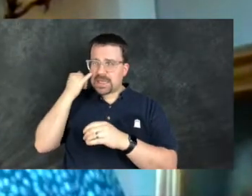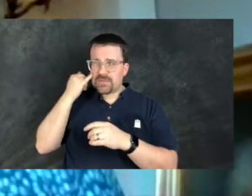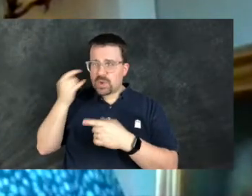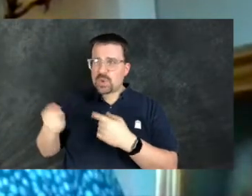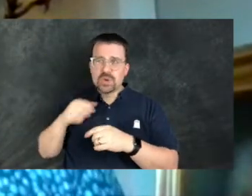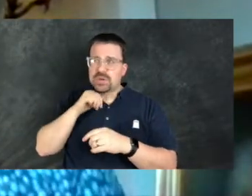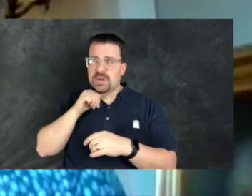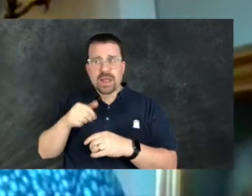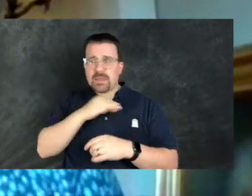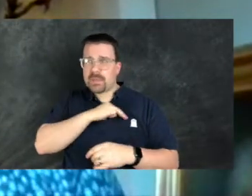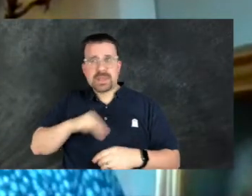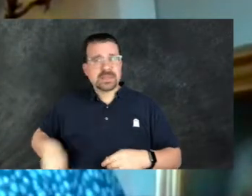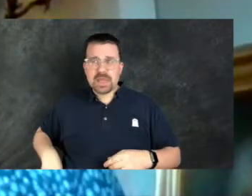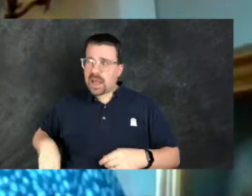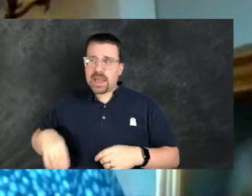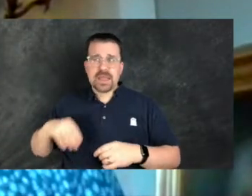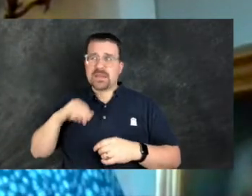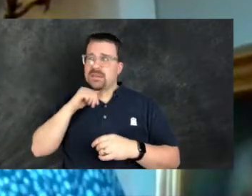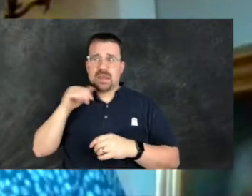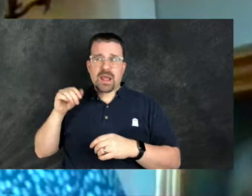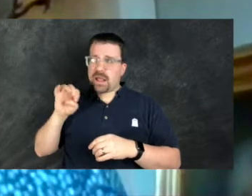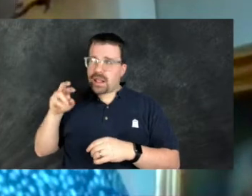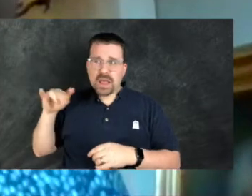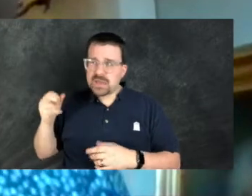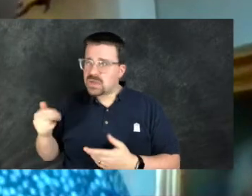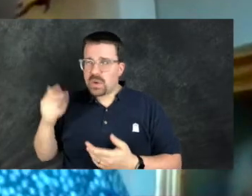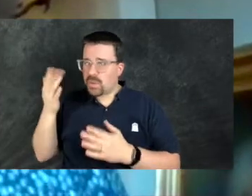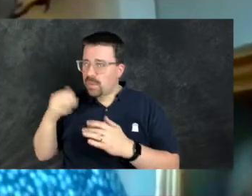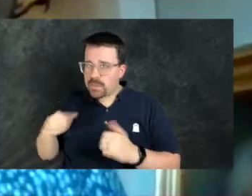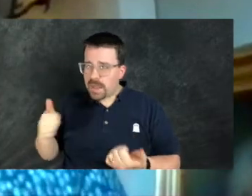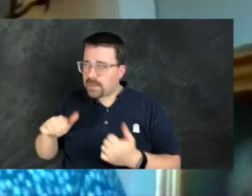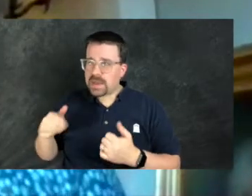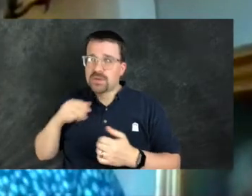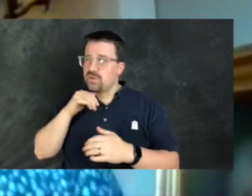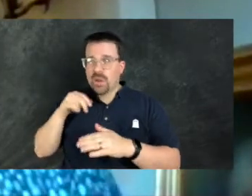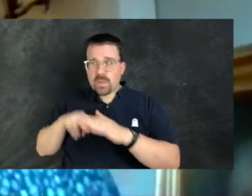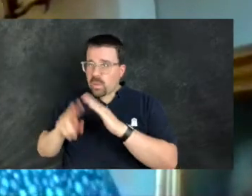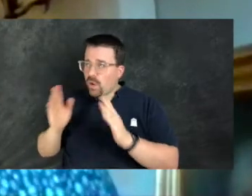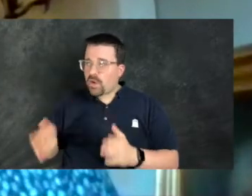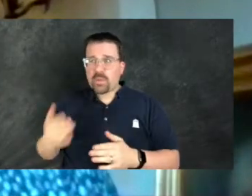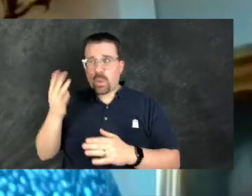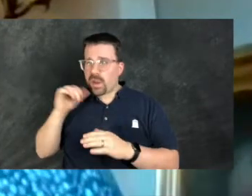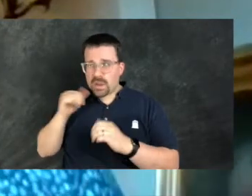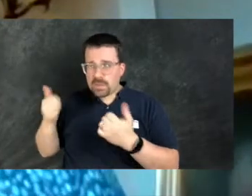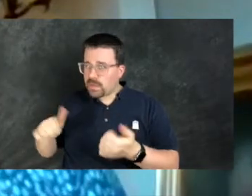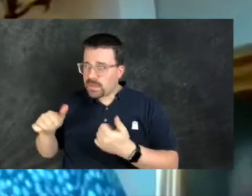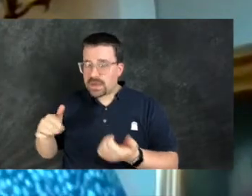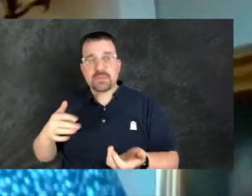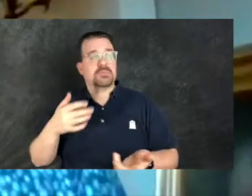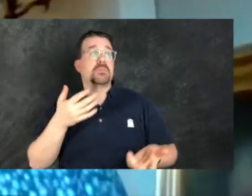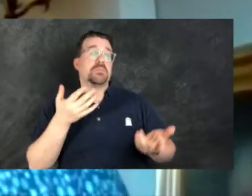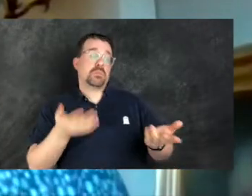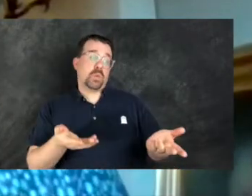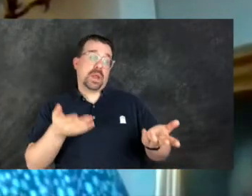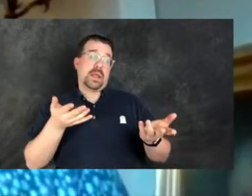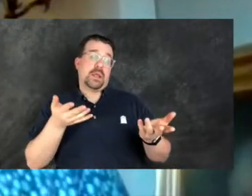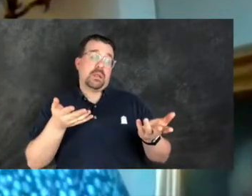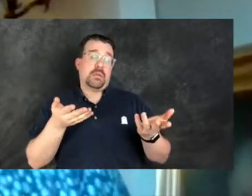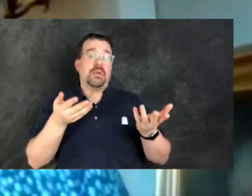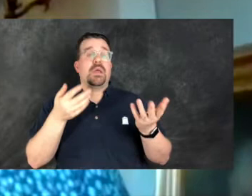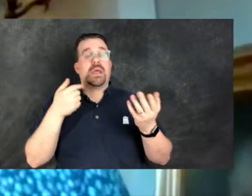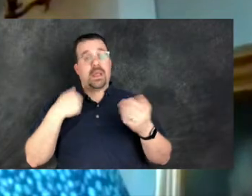the Messiah or Elijah, nor the prophet?" John answered them,